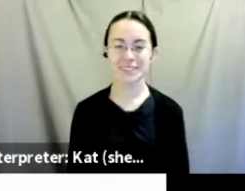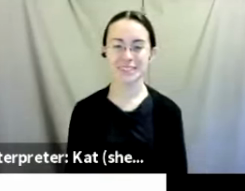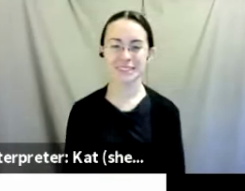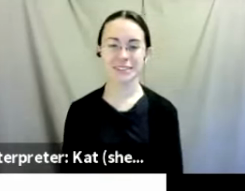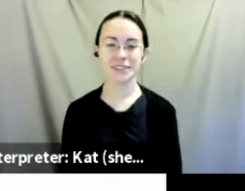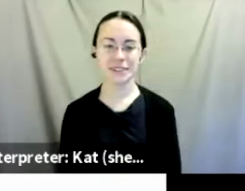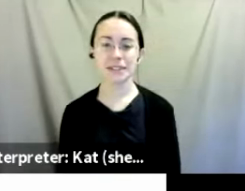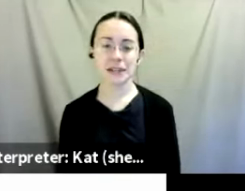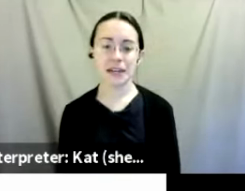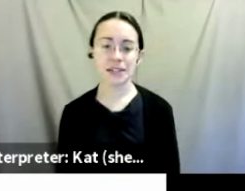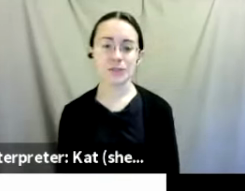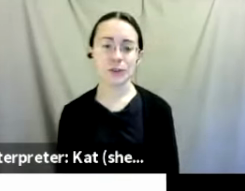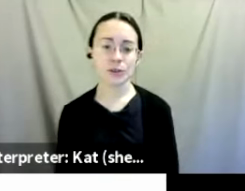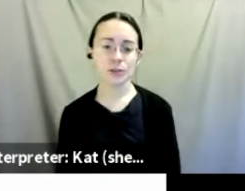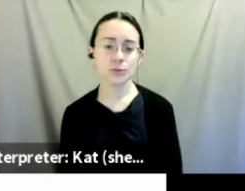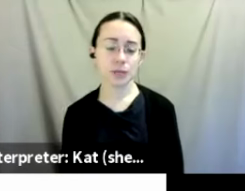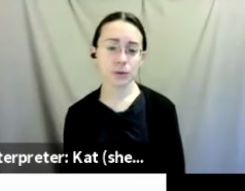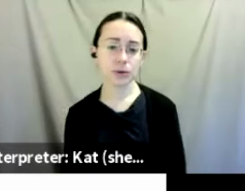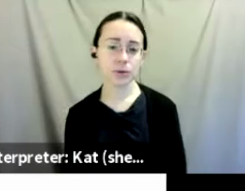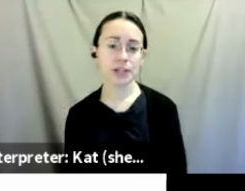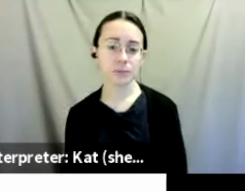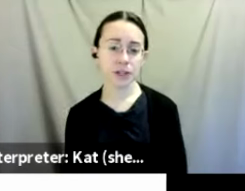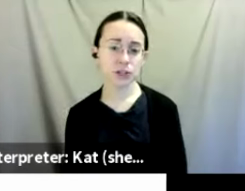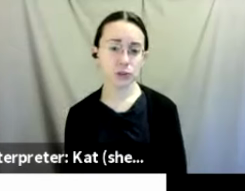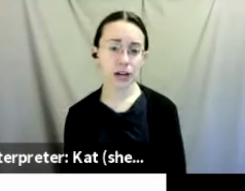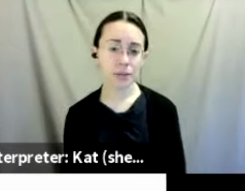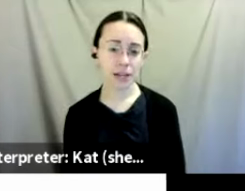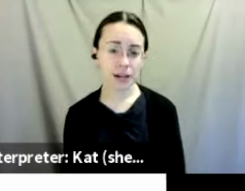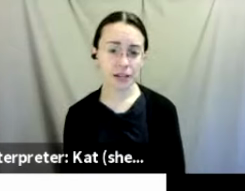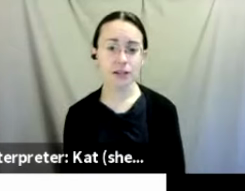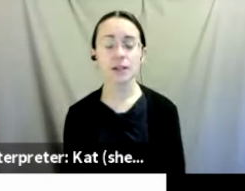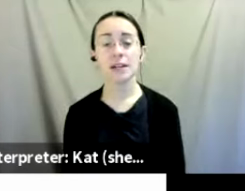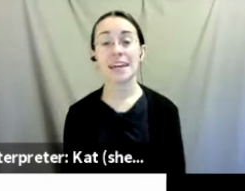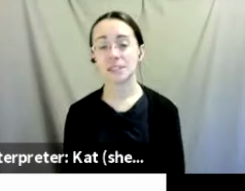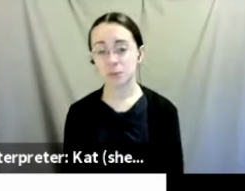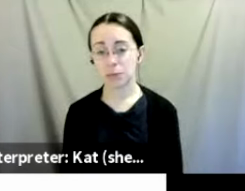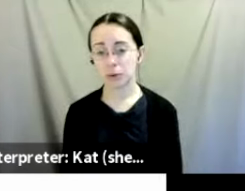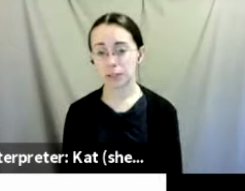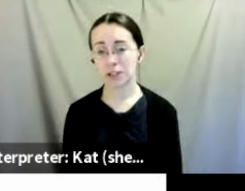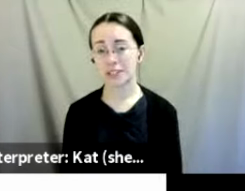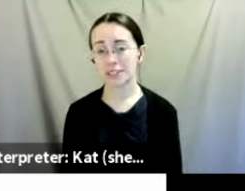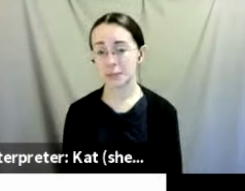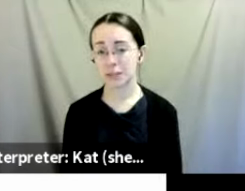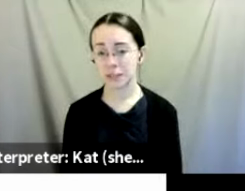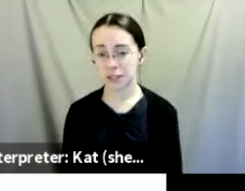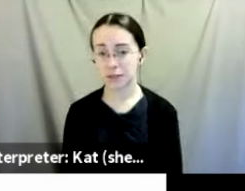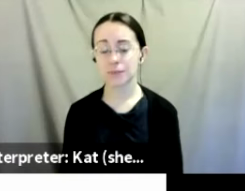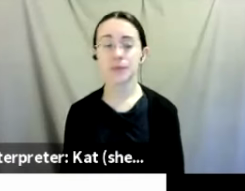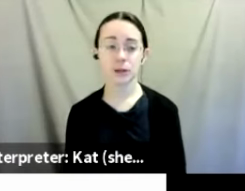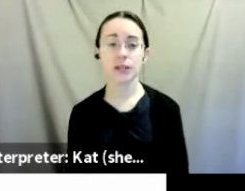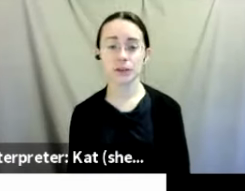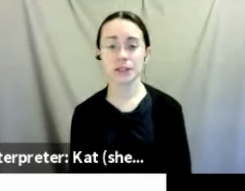abruption. And for those people who experience short IPI and people who experience